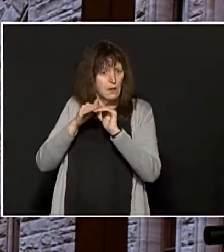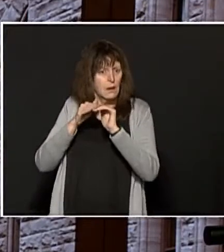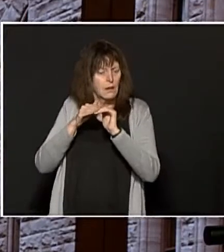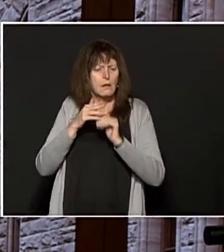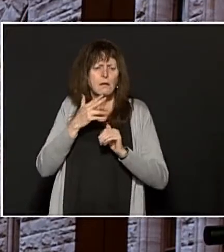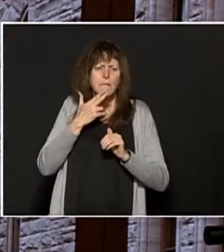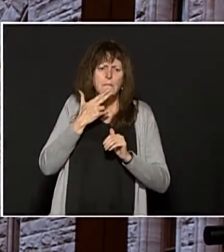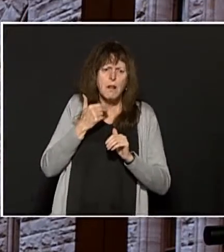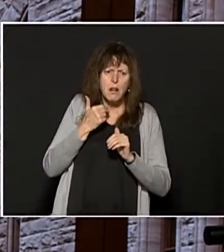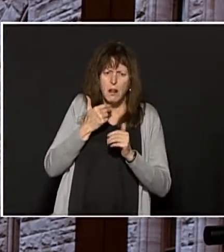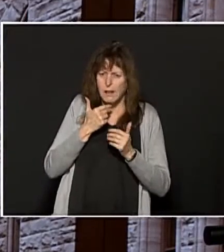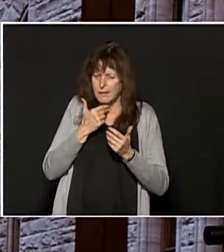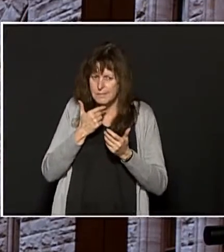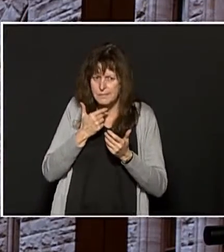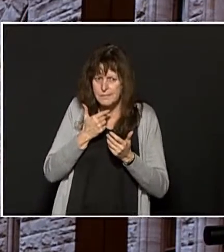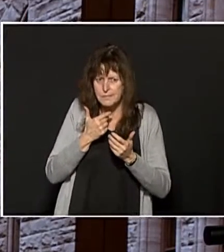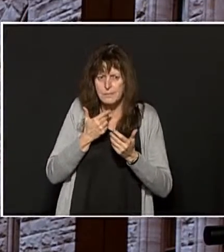the